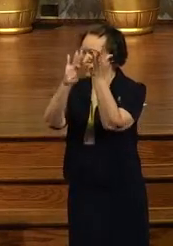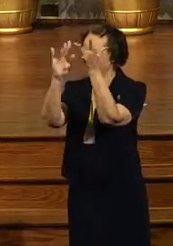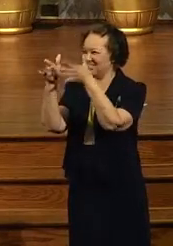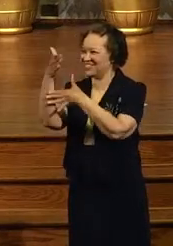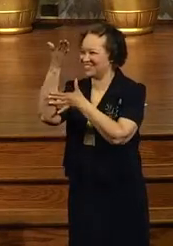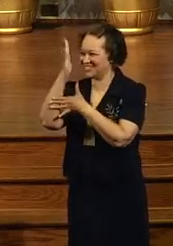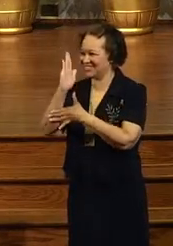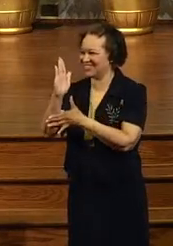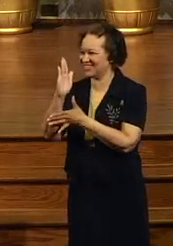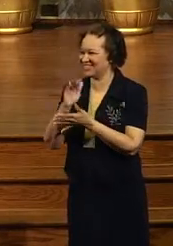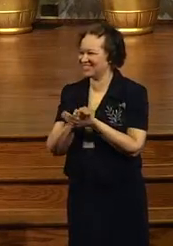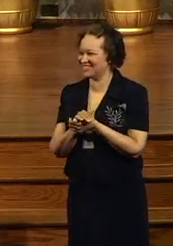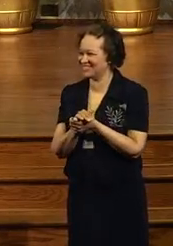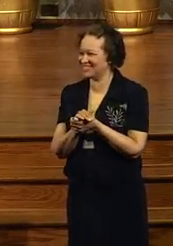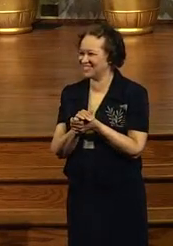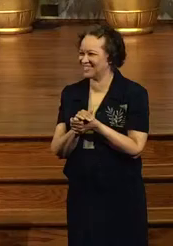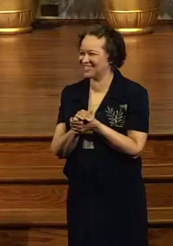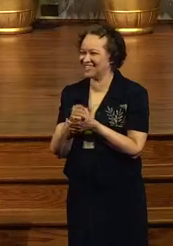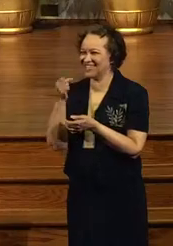God the praise.